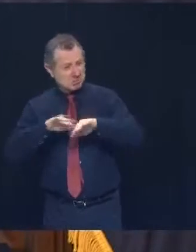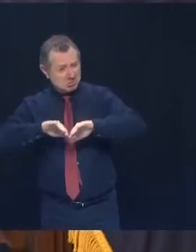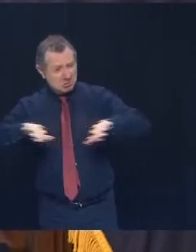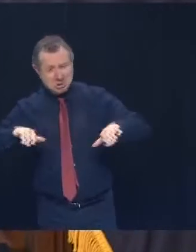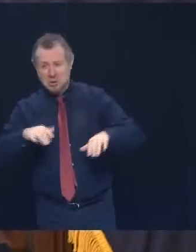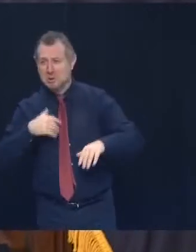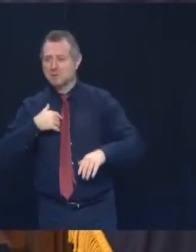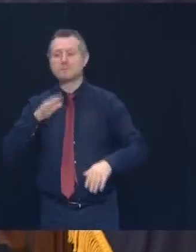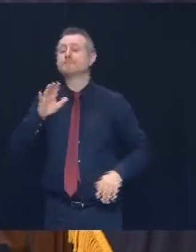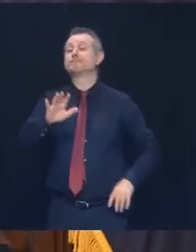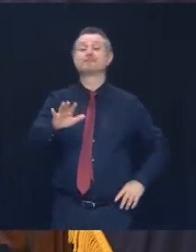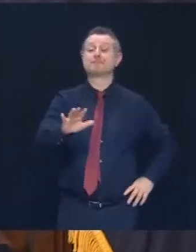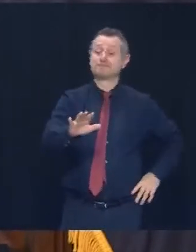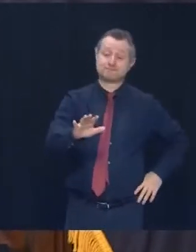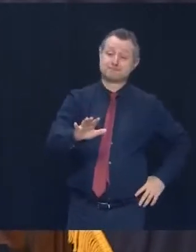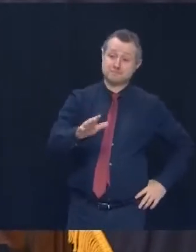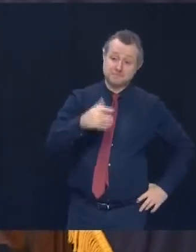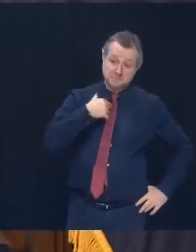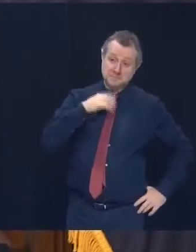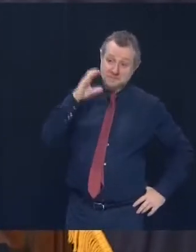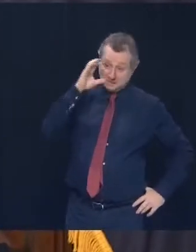I'm sure it's possible,